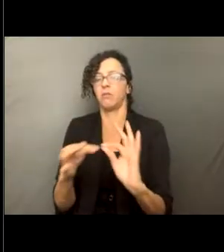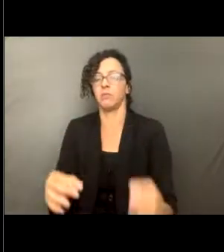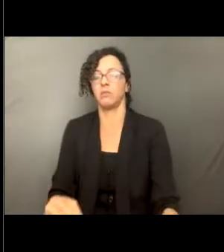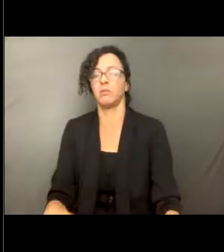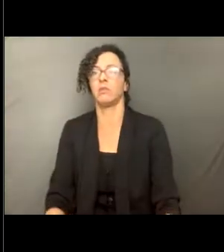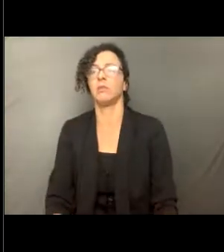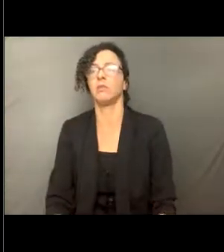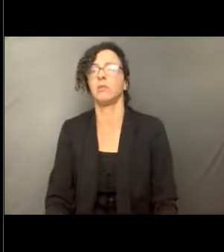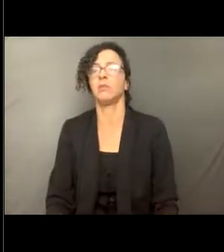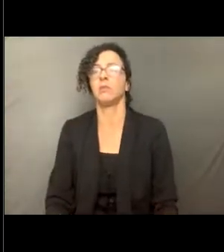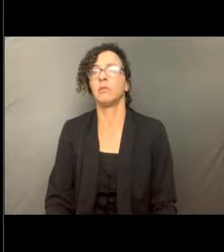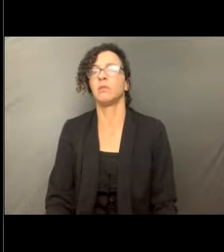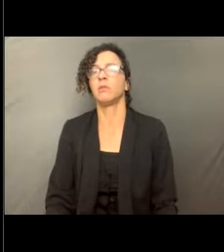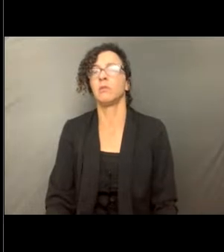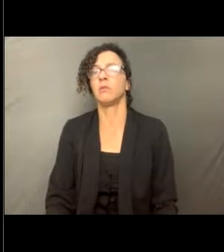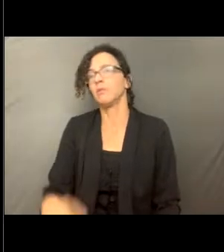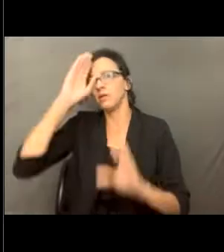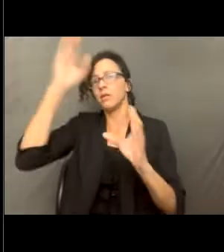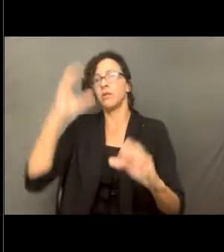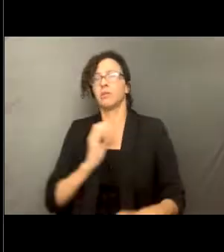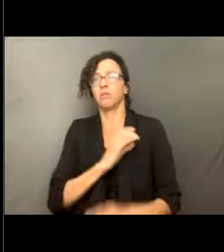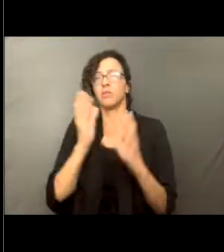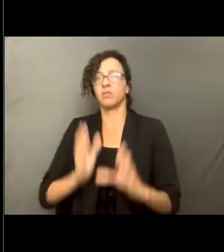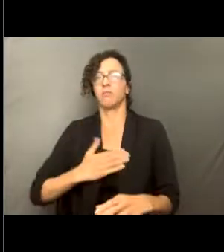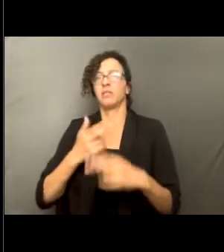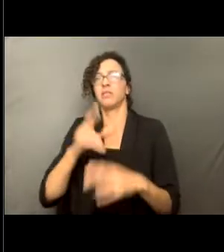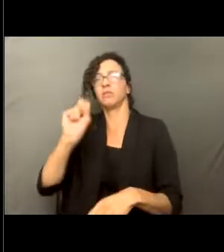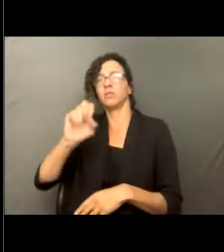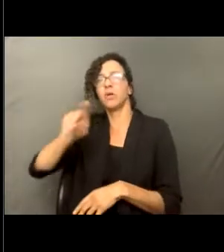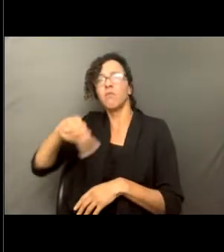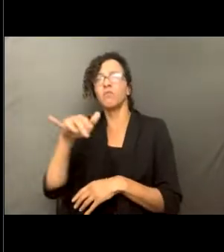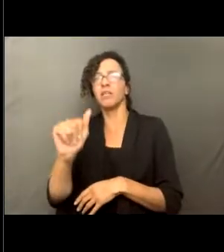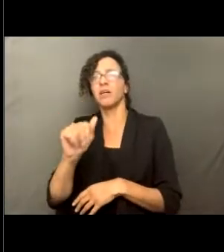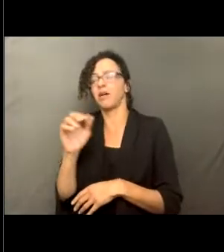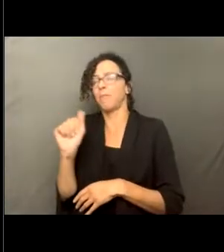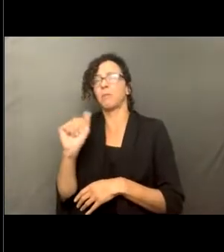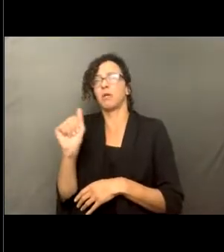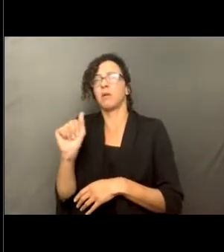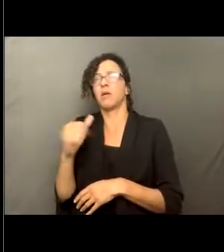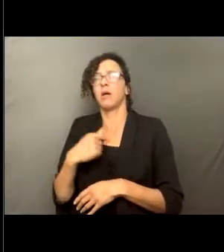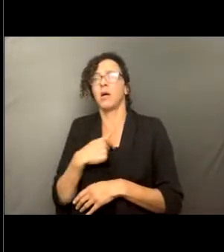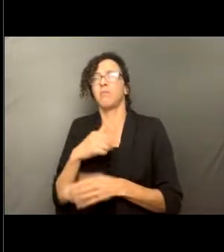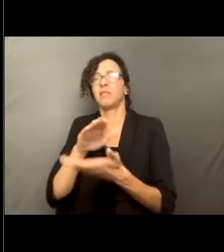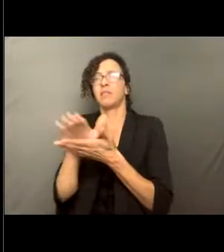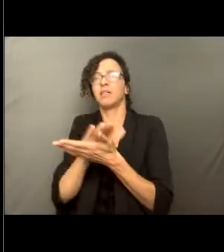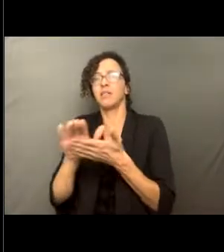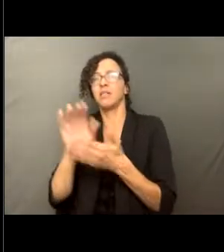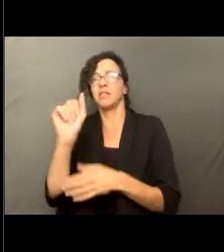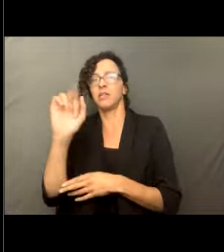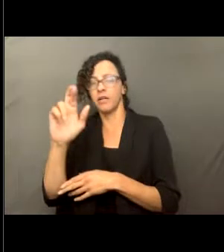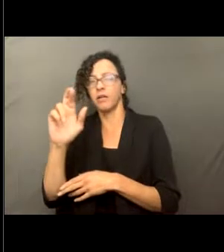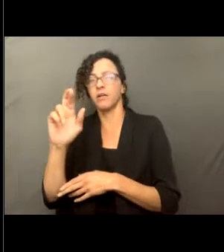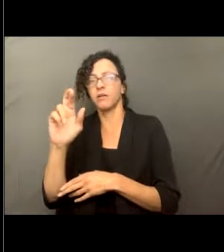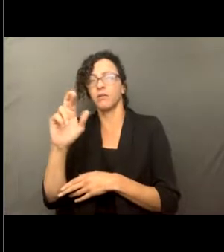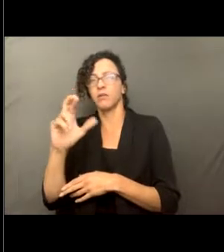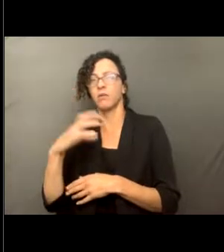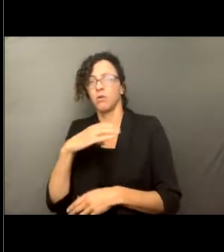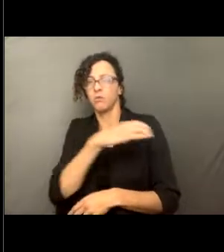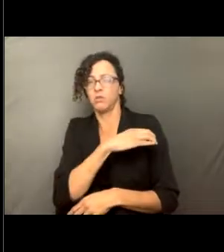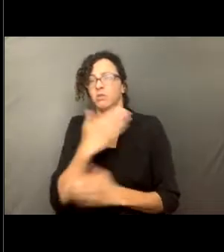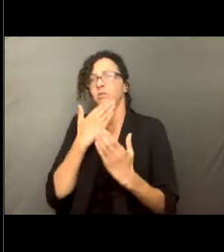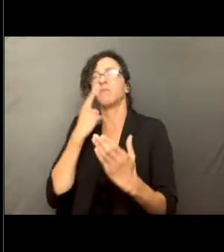Hello, dear commissioners. My name is Sophia Rafikova. I'm the policy advocate with the Coalition for Clean Air. Thank you for this opportunity to comment. We're